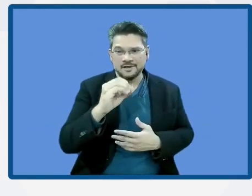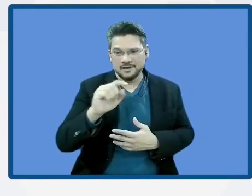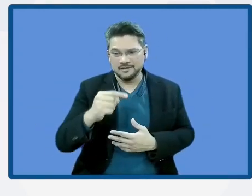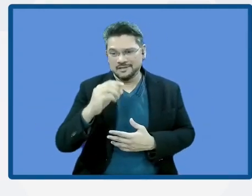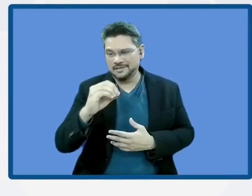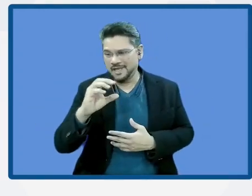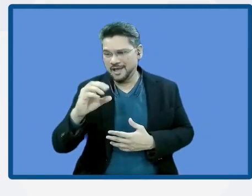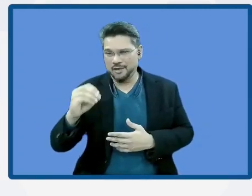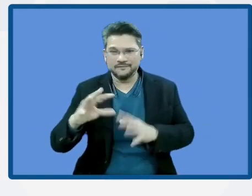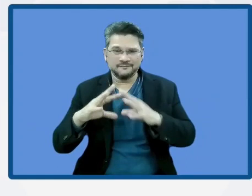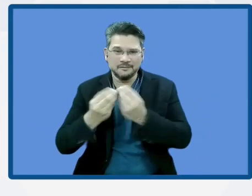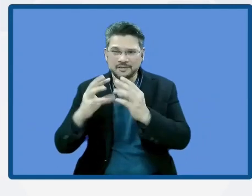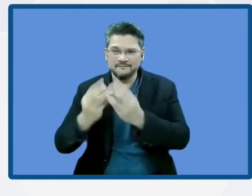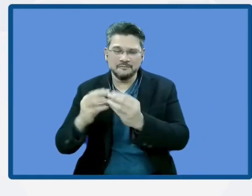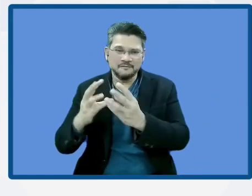this area.